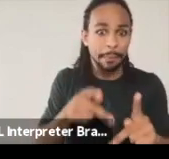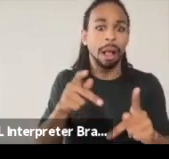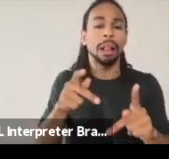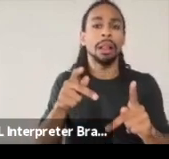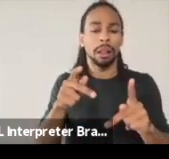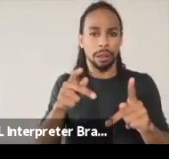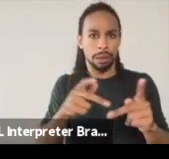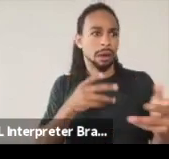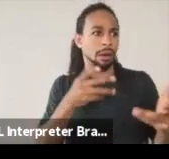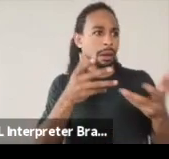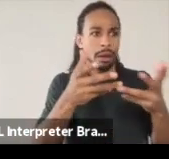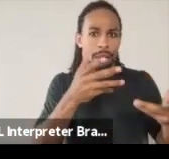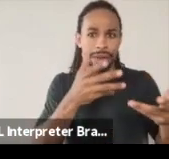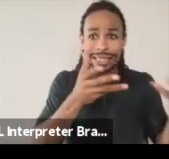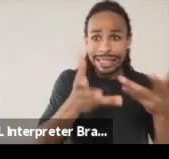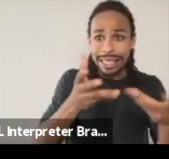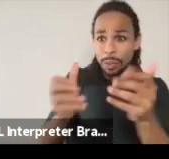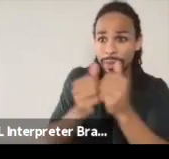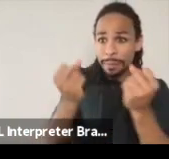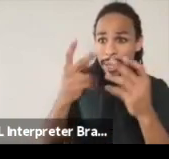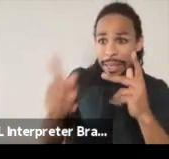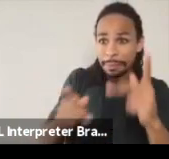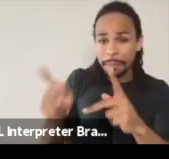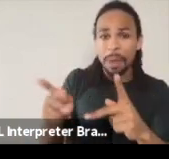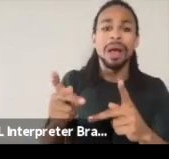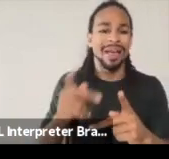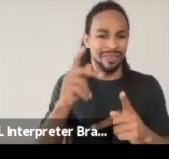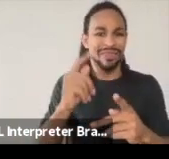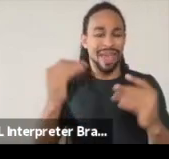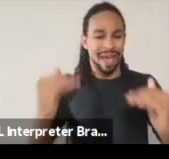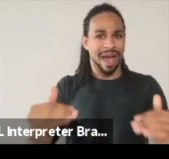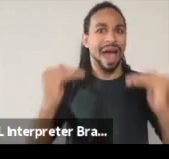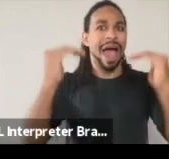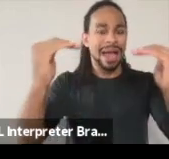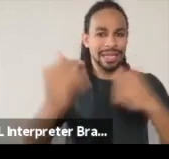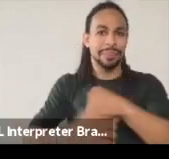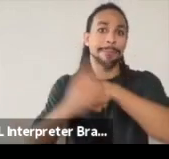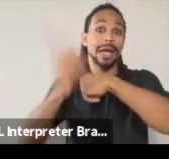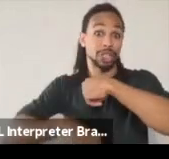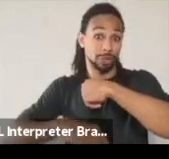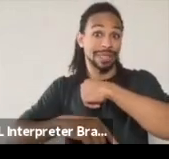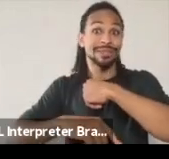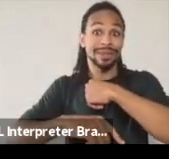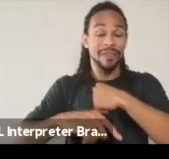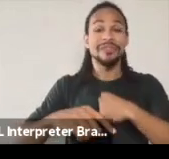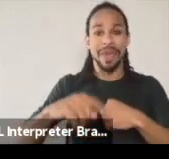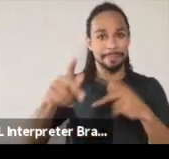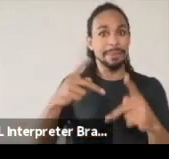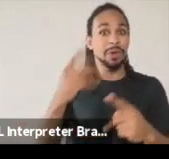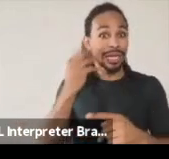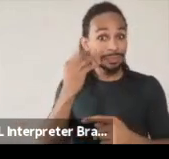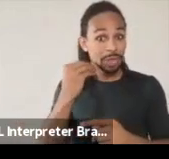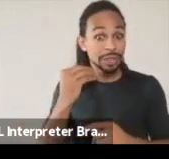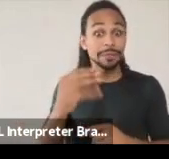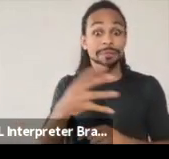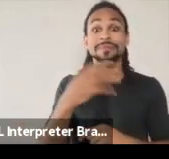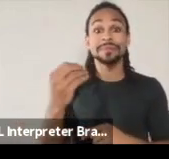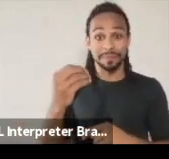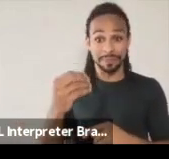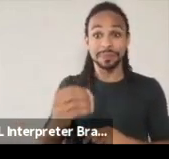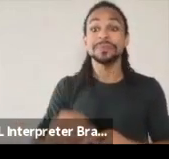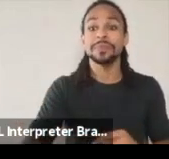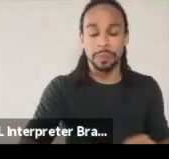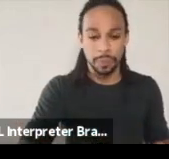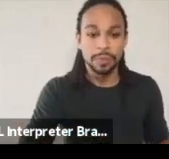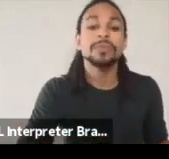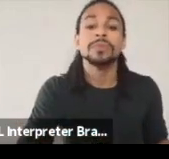and monitoring and punishment in our communities, and often with negative consequences for those of us who